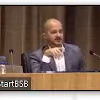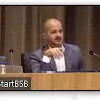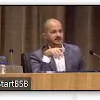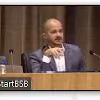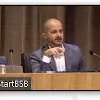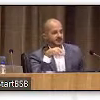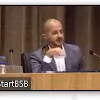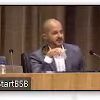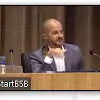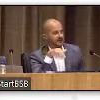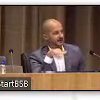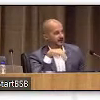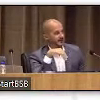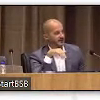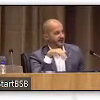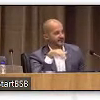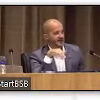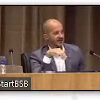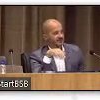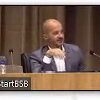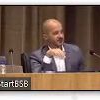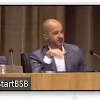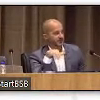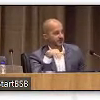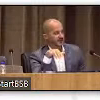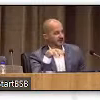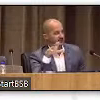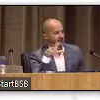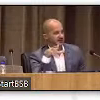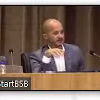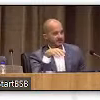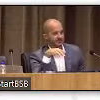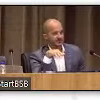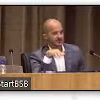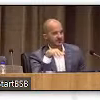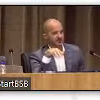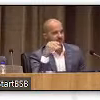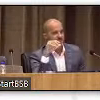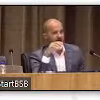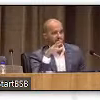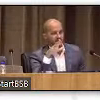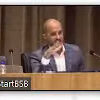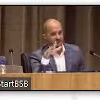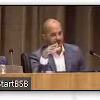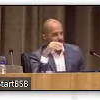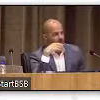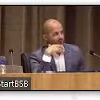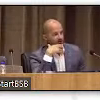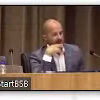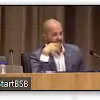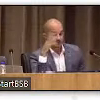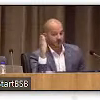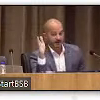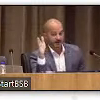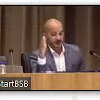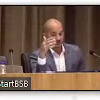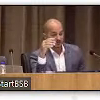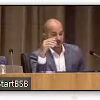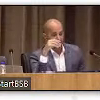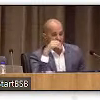model, and we can estimate the seriousness and mortality of the disease in that